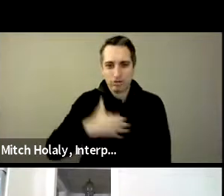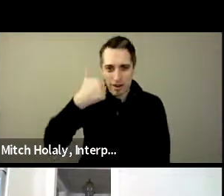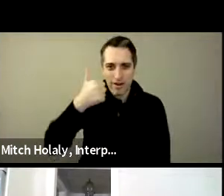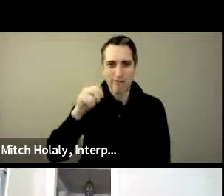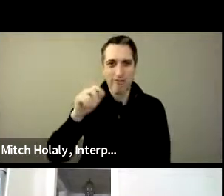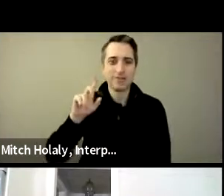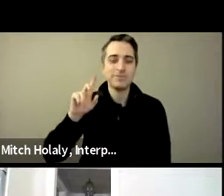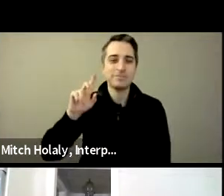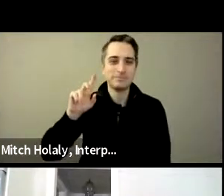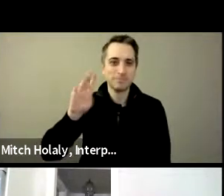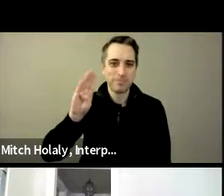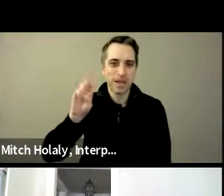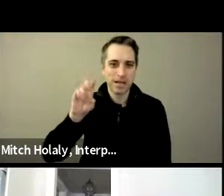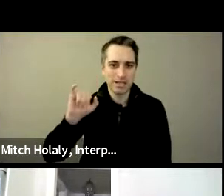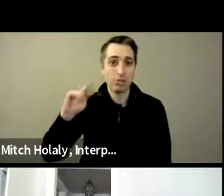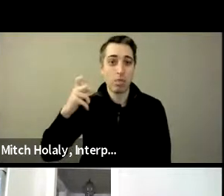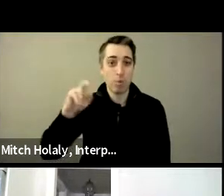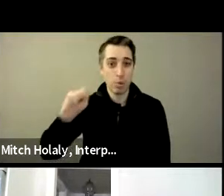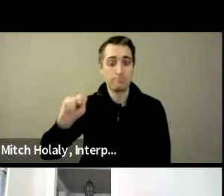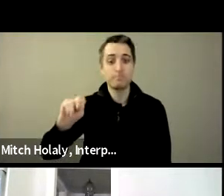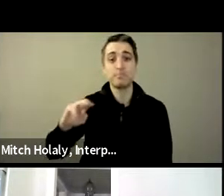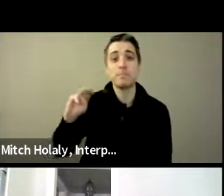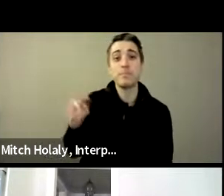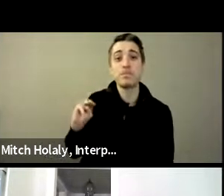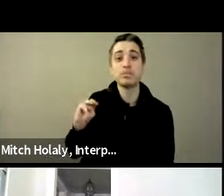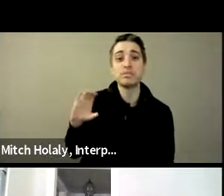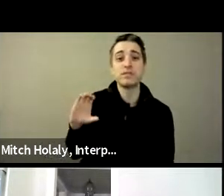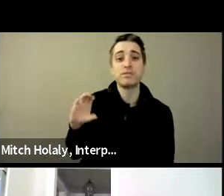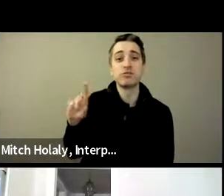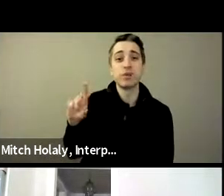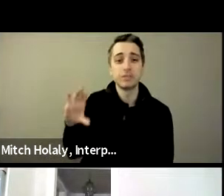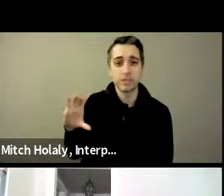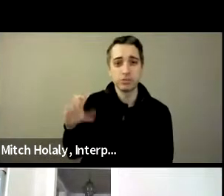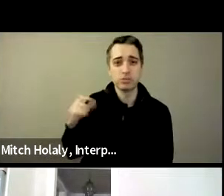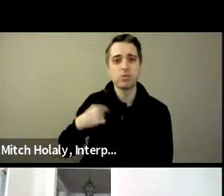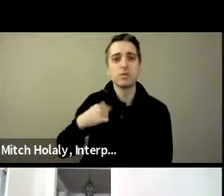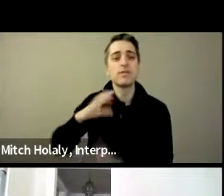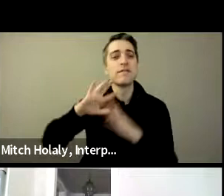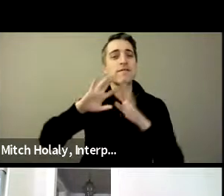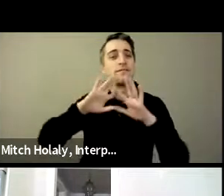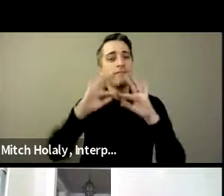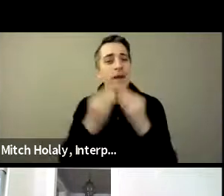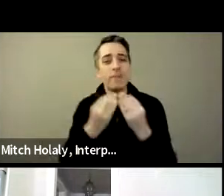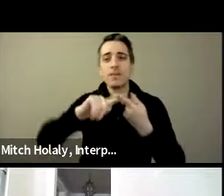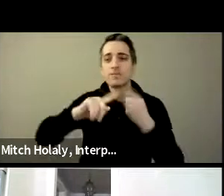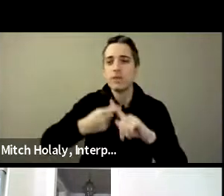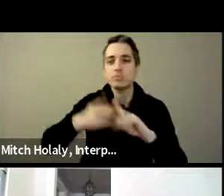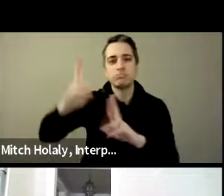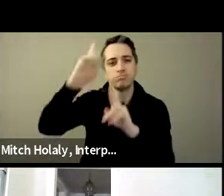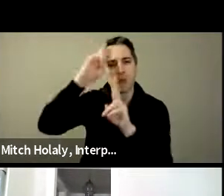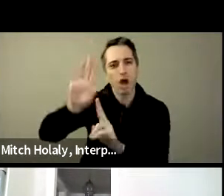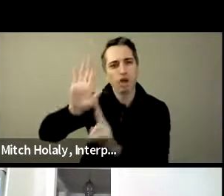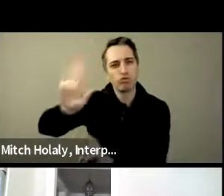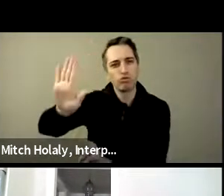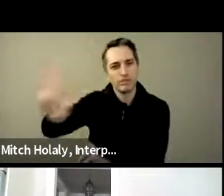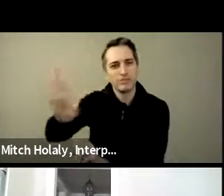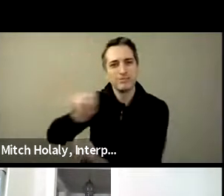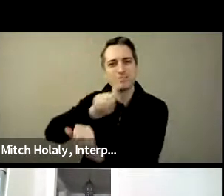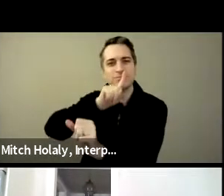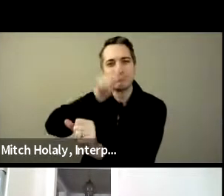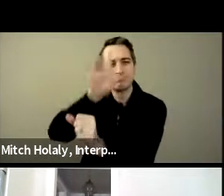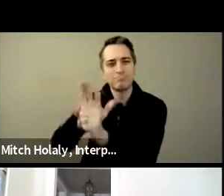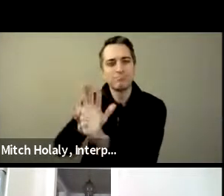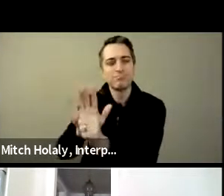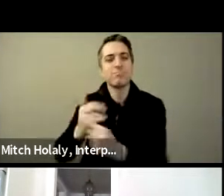joins the family, friends, and colleagues of Wayne County Sheriff Benny Napoleon in honoring his committed life to law enforcement